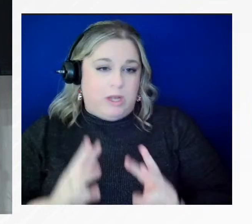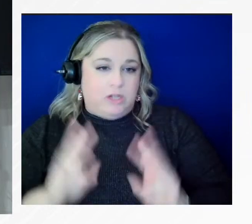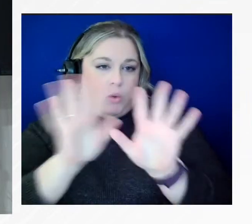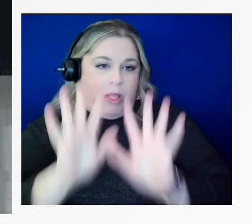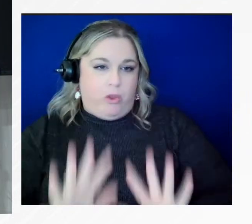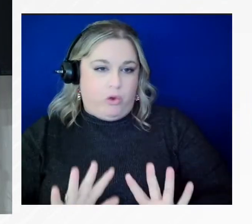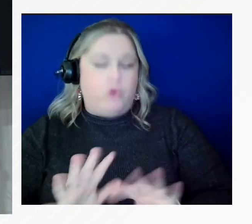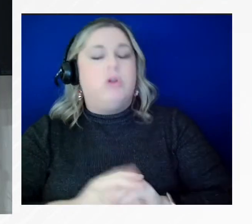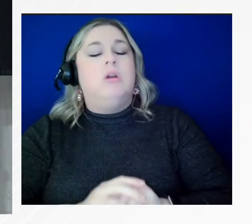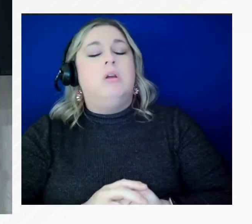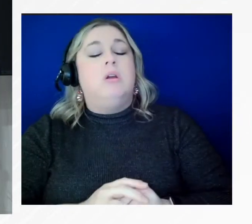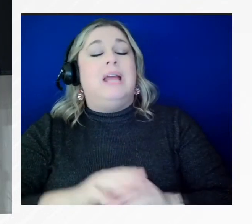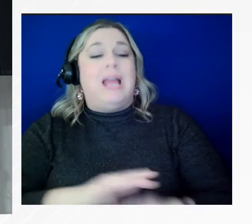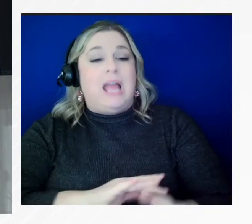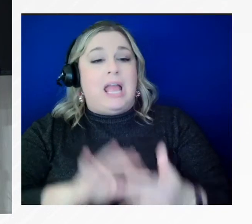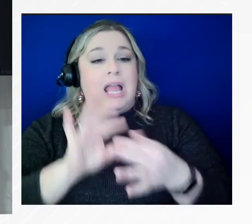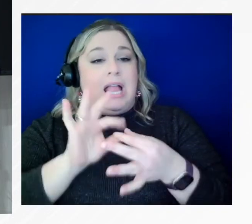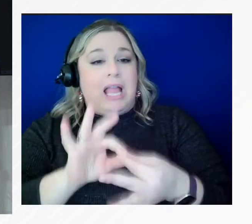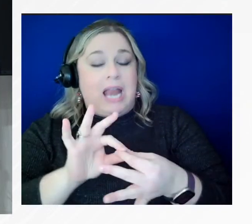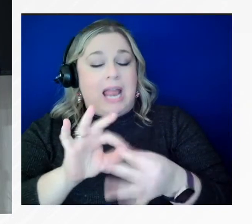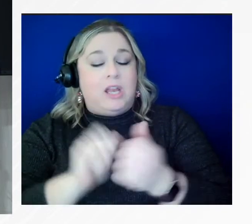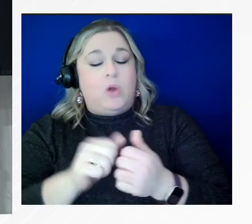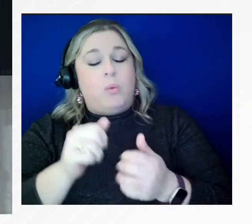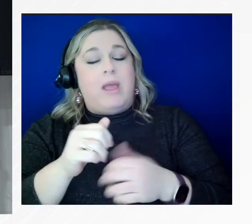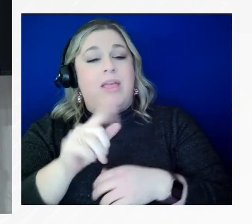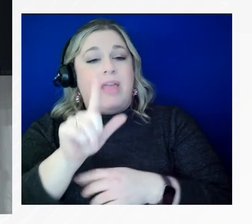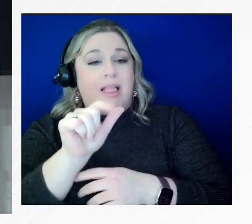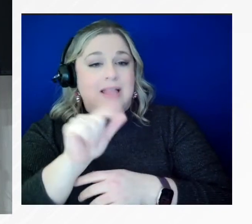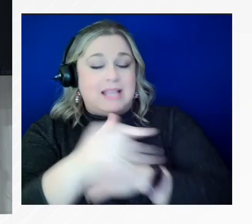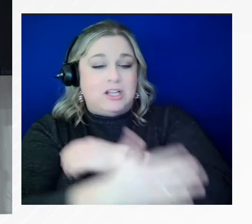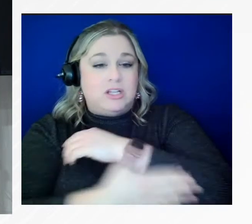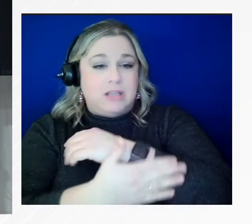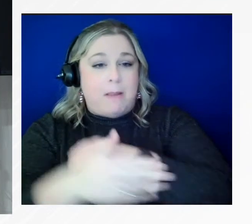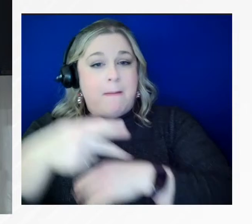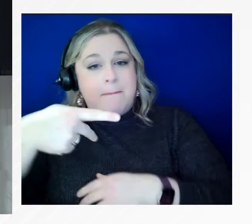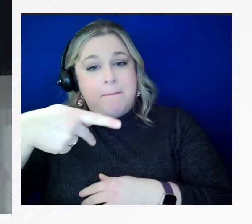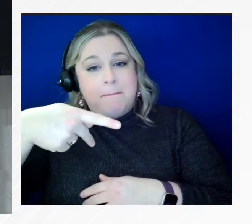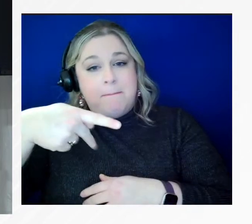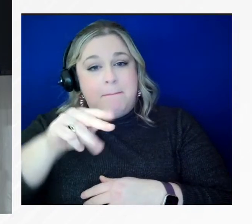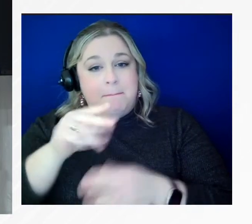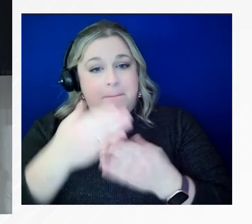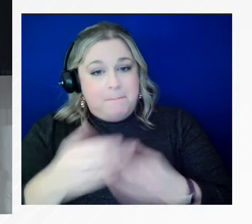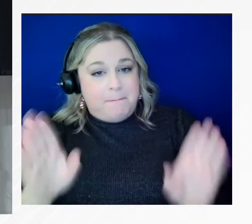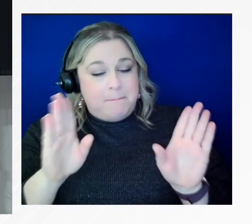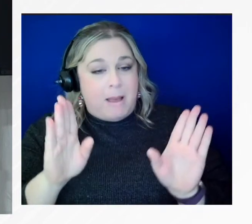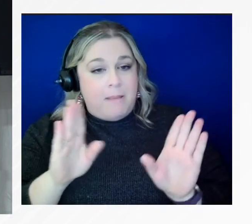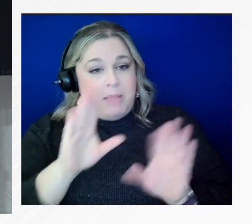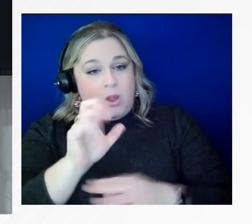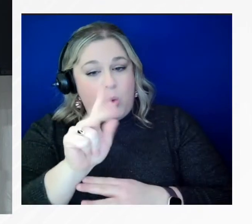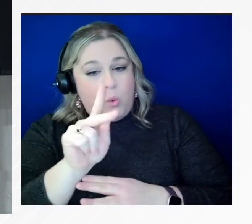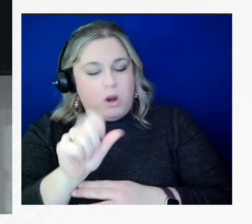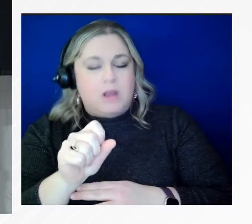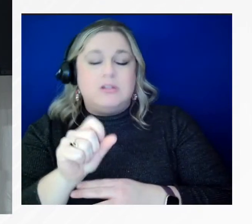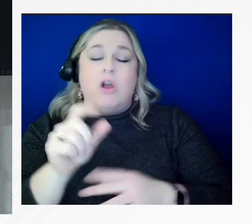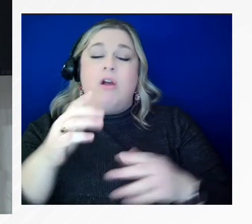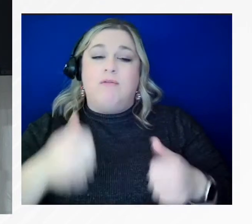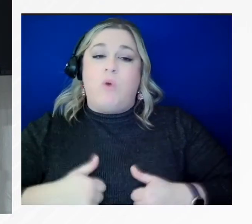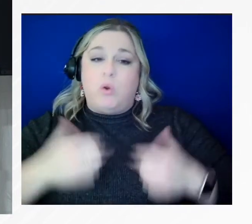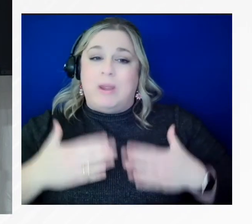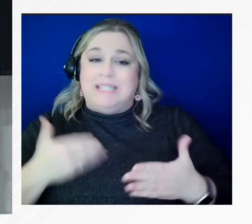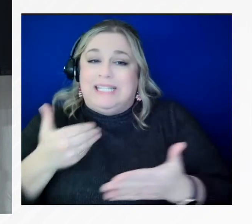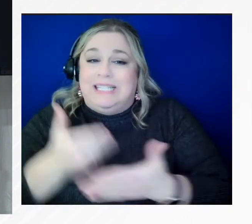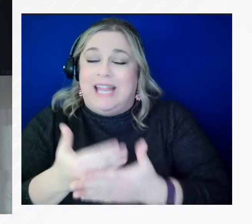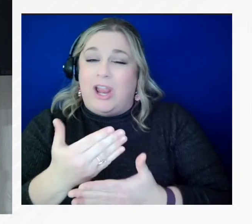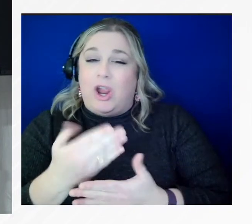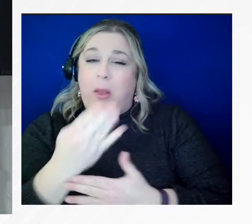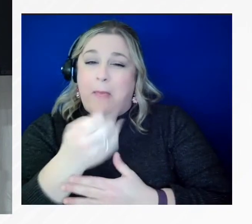Connecting with Los Angeles County Public Works will be especially important for residents near the burn scar areas to